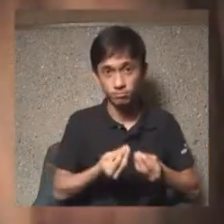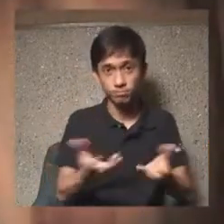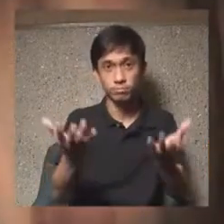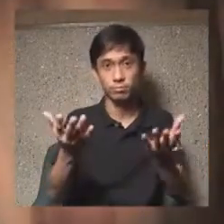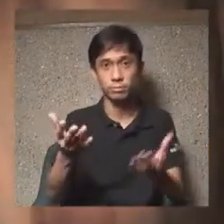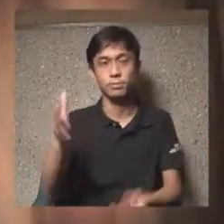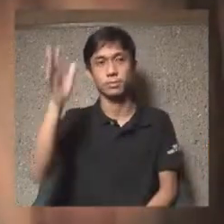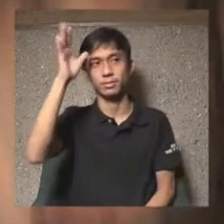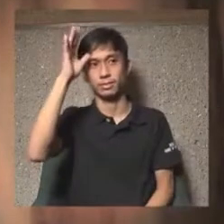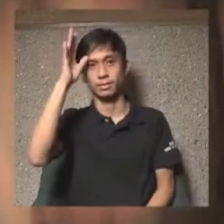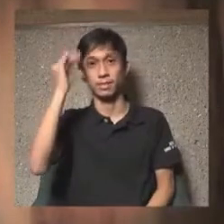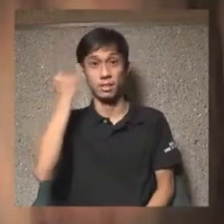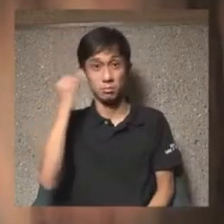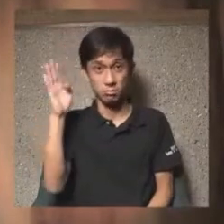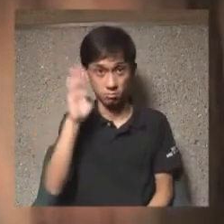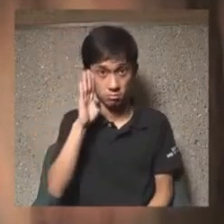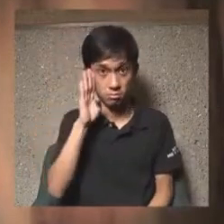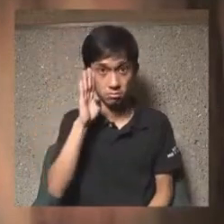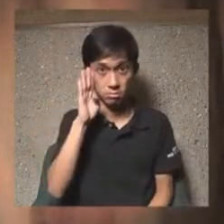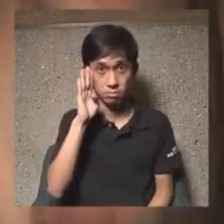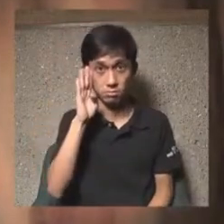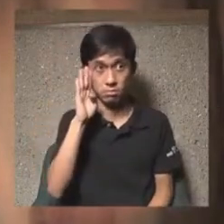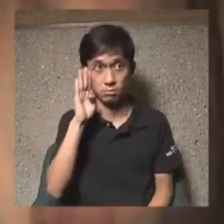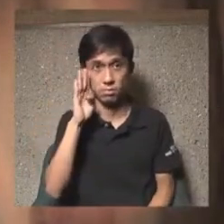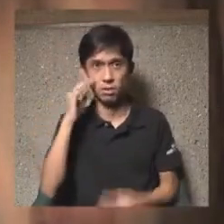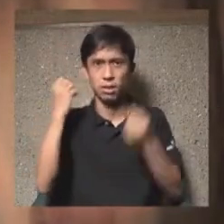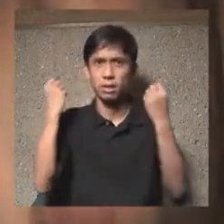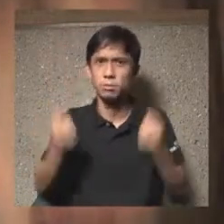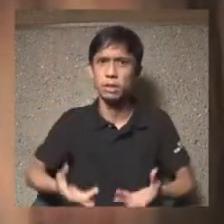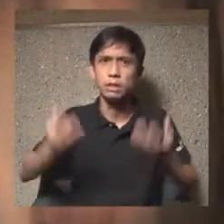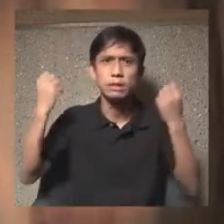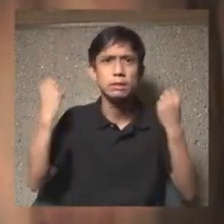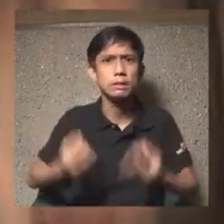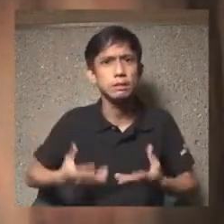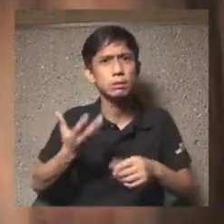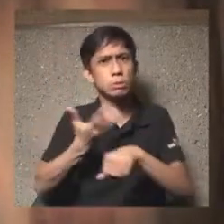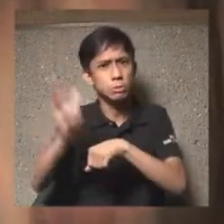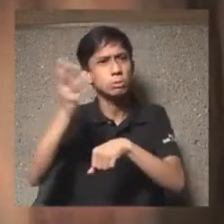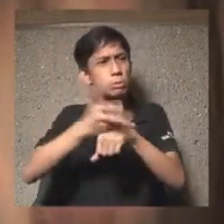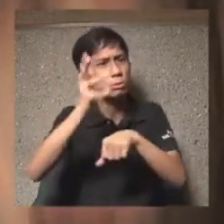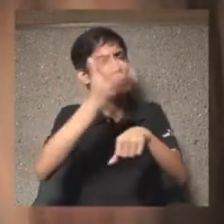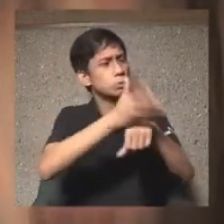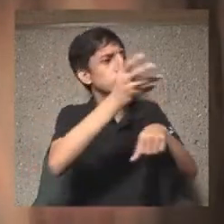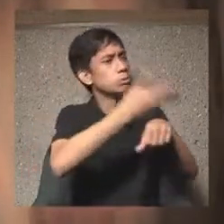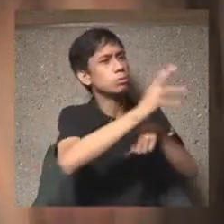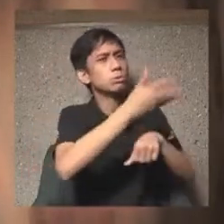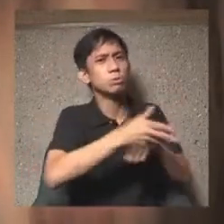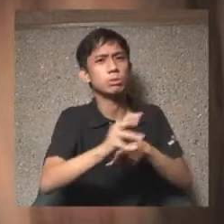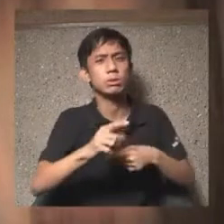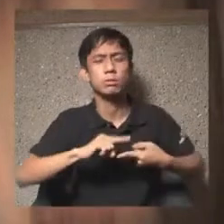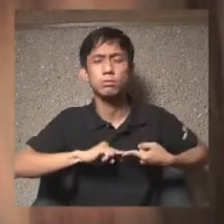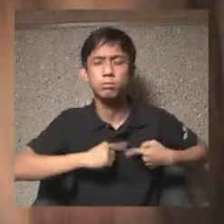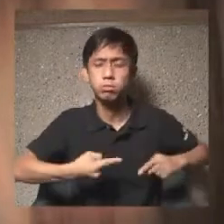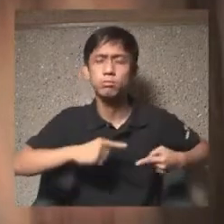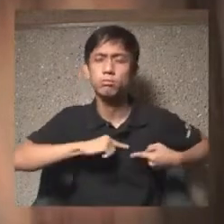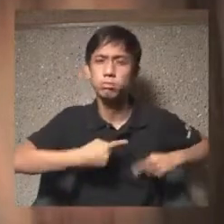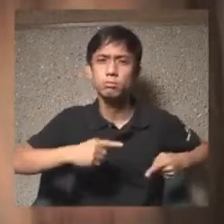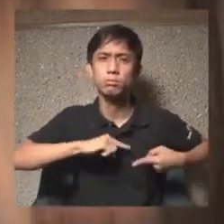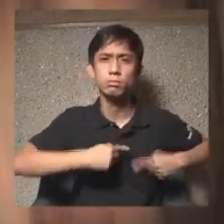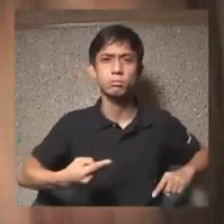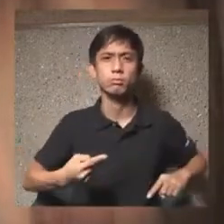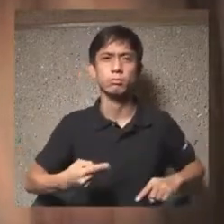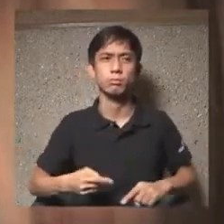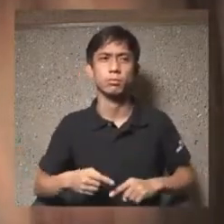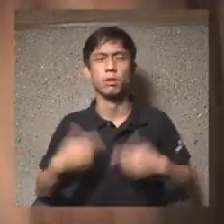scheming. There was so much deception. And there was so much fighting that nobody's winning. Are you